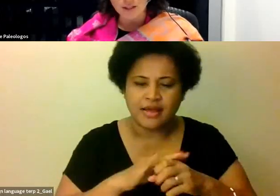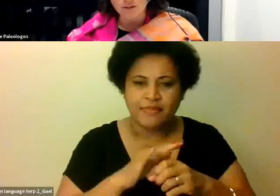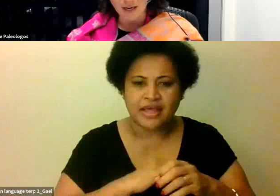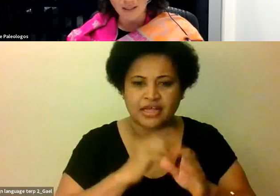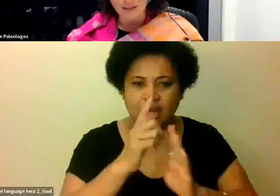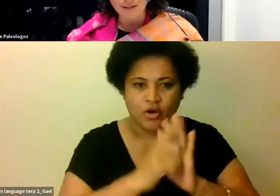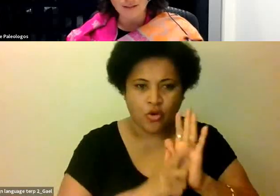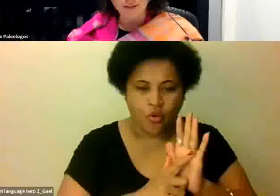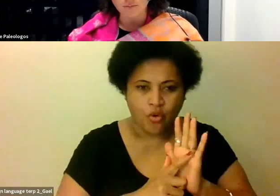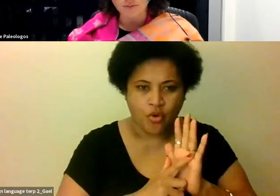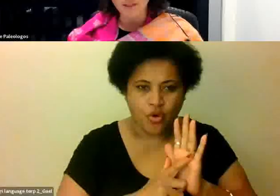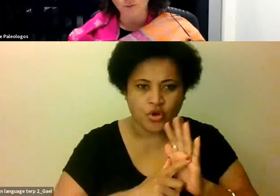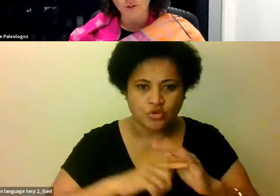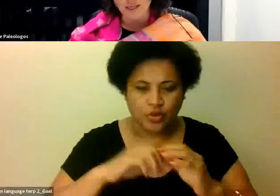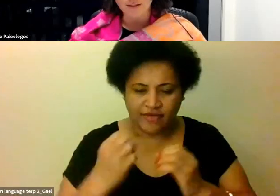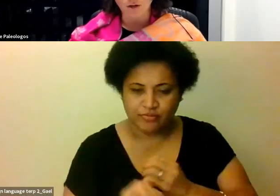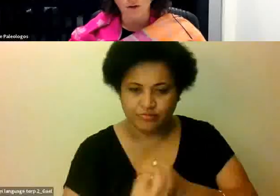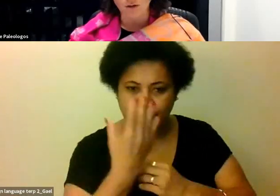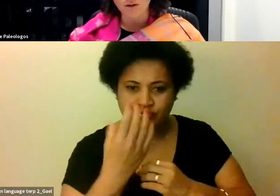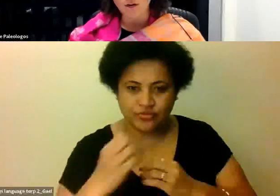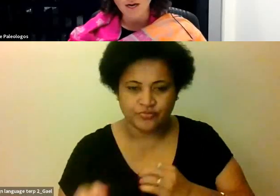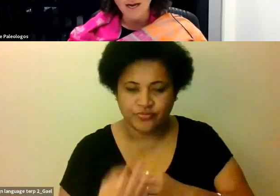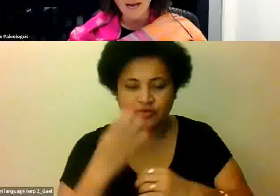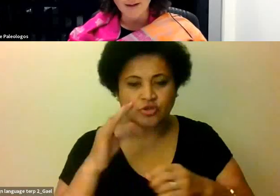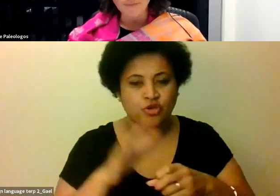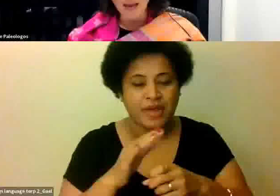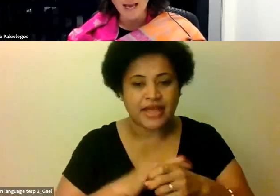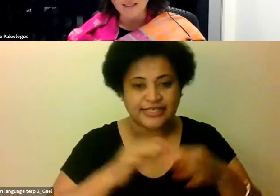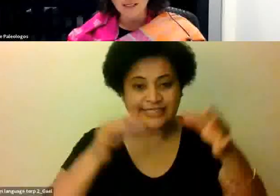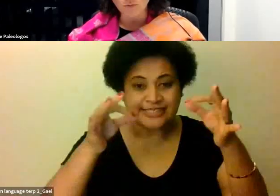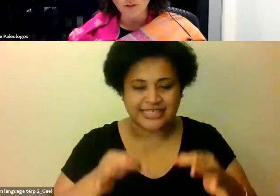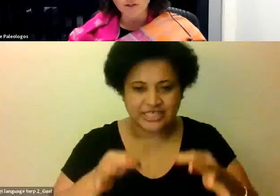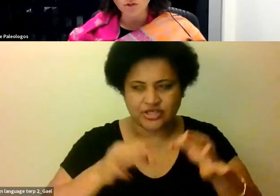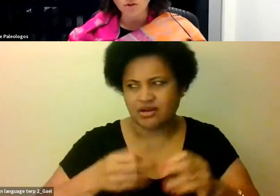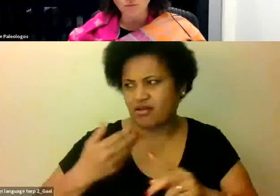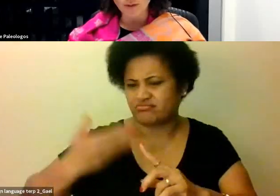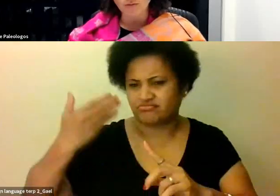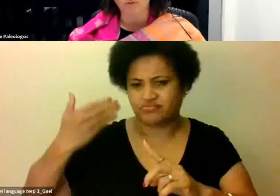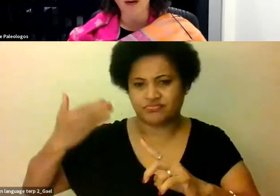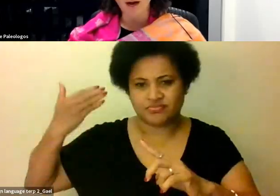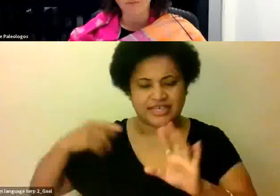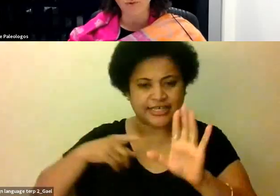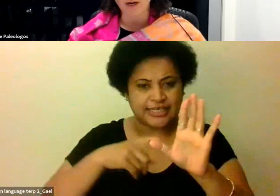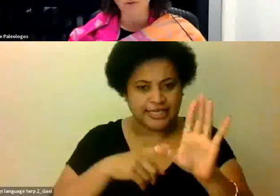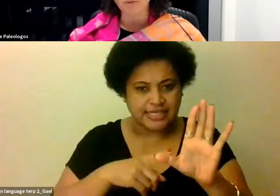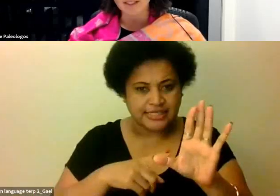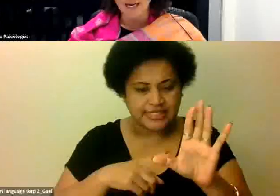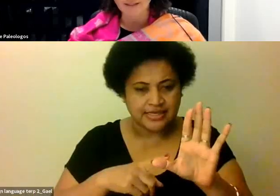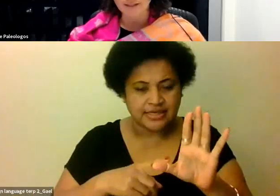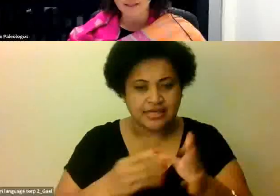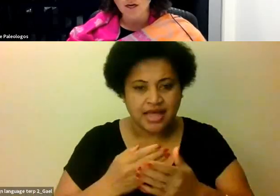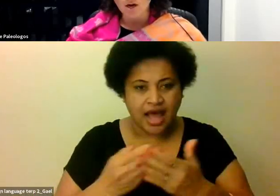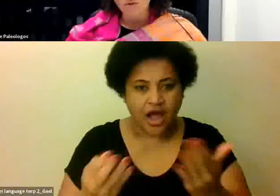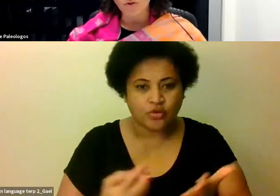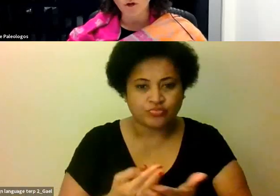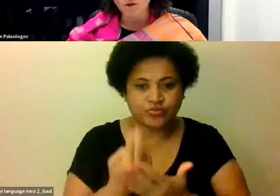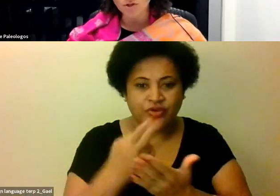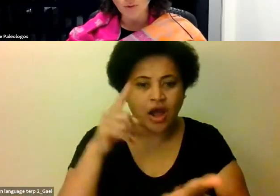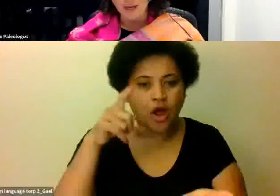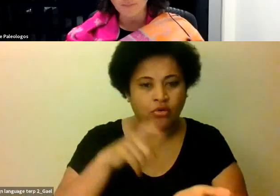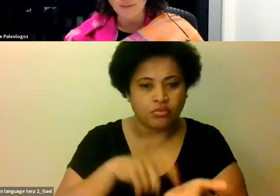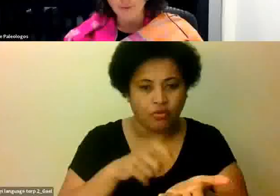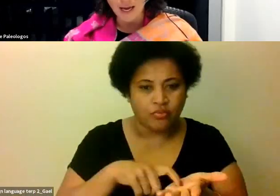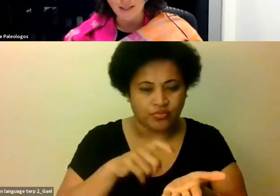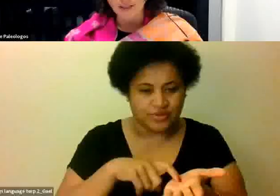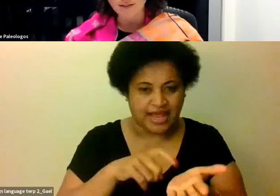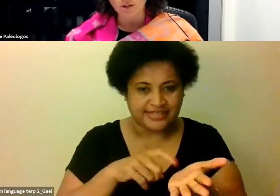automated decision-making system several years ago, and it was to do with the recovery of debts for those